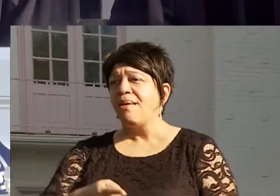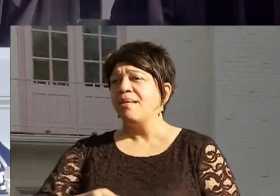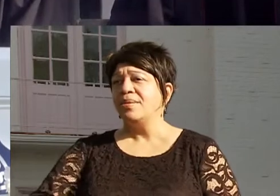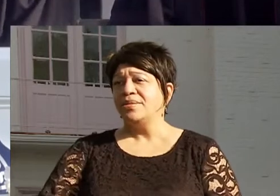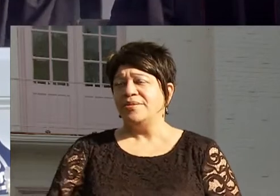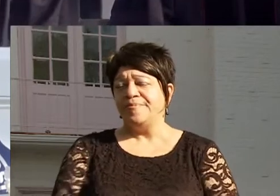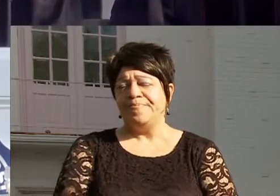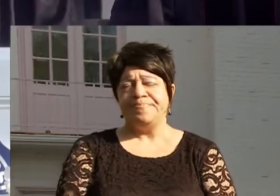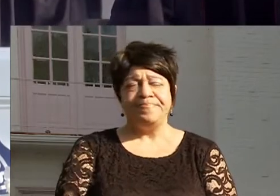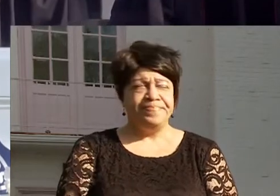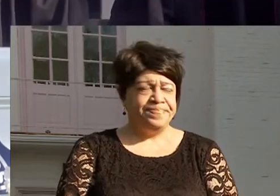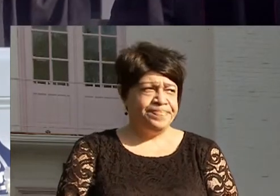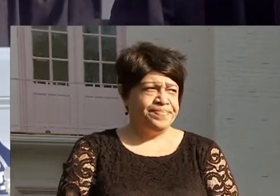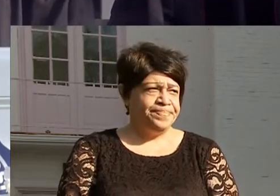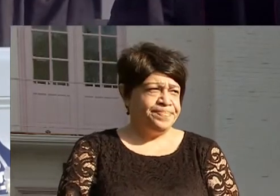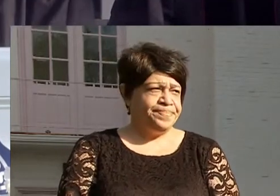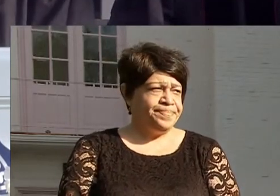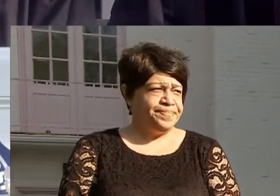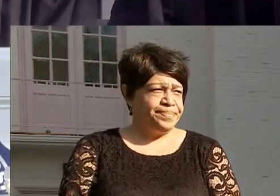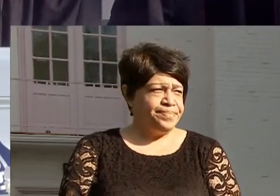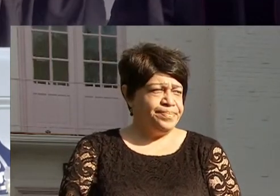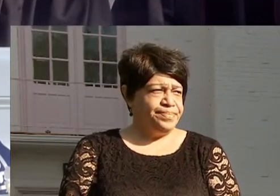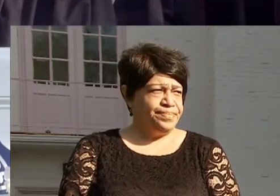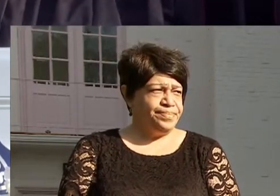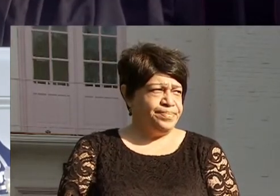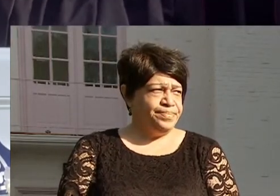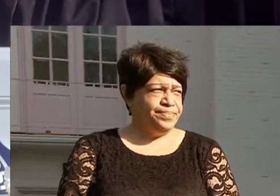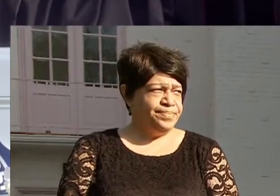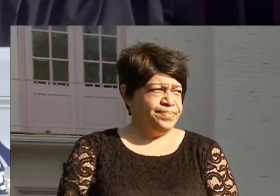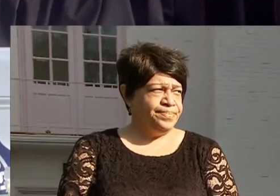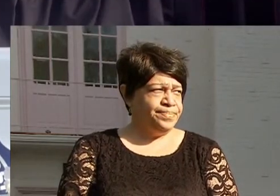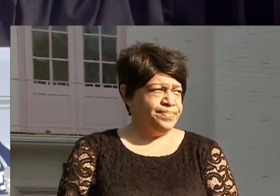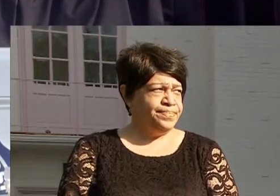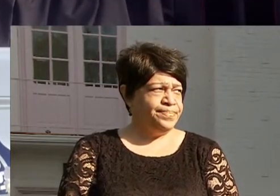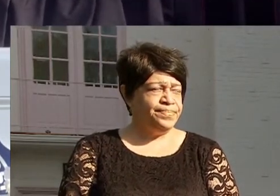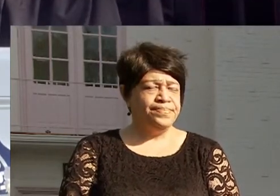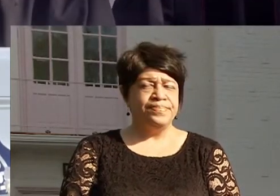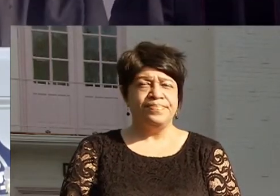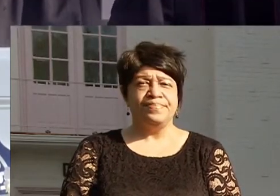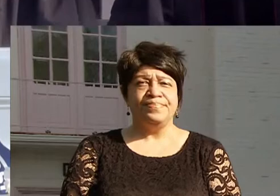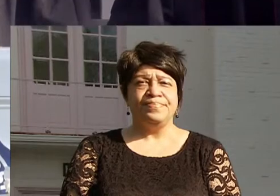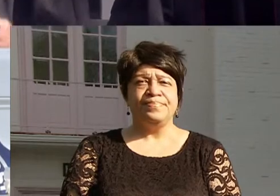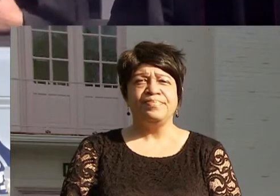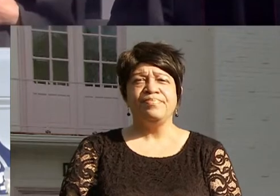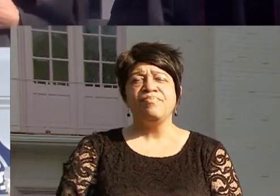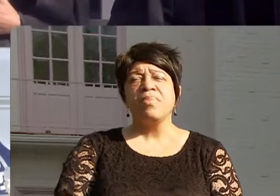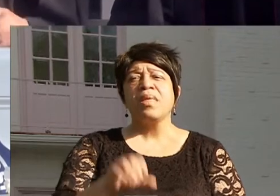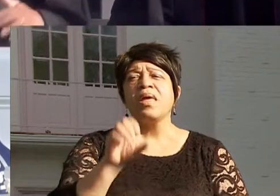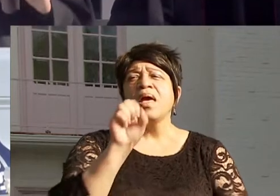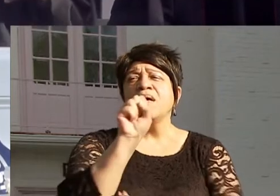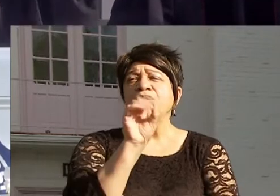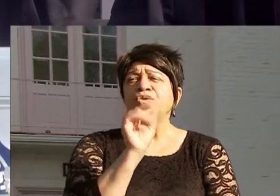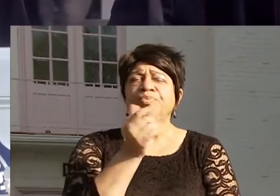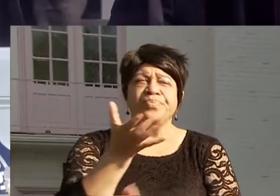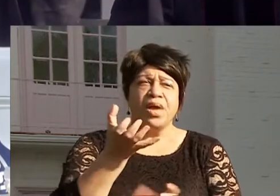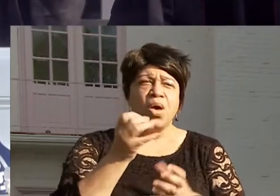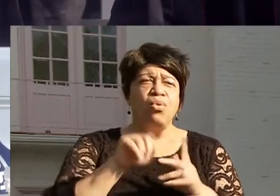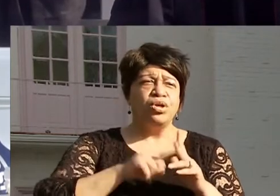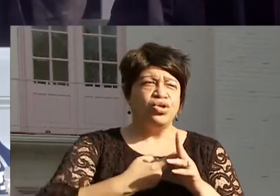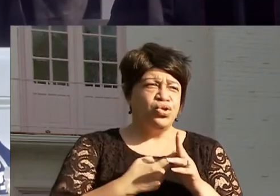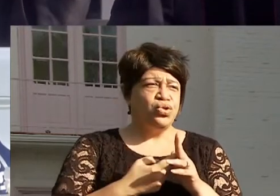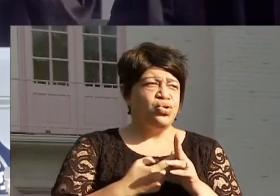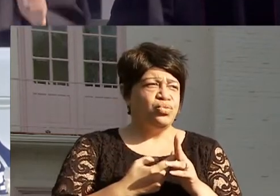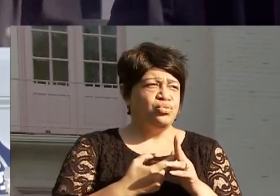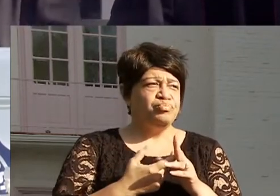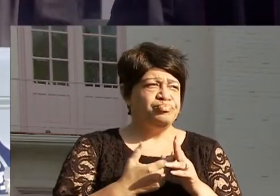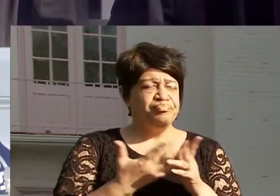So So I want to start off with a little bit of